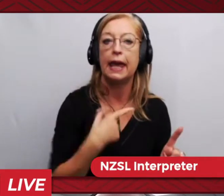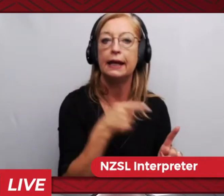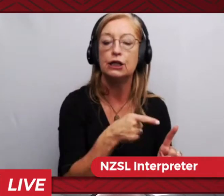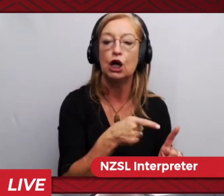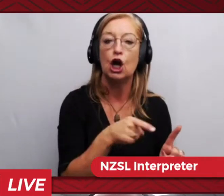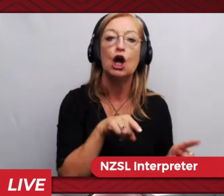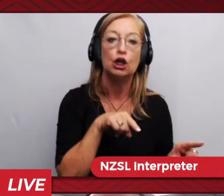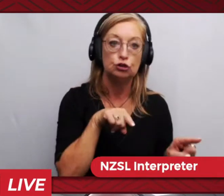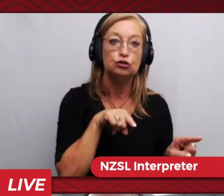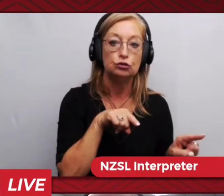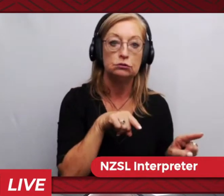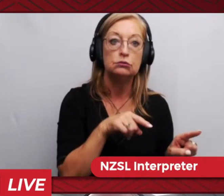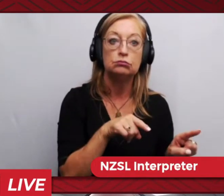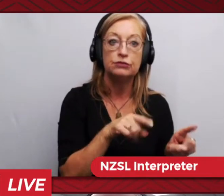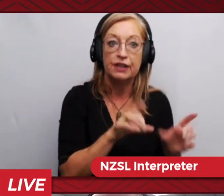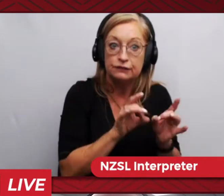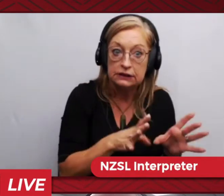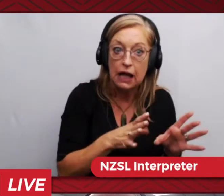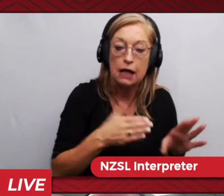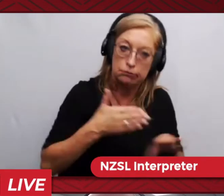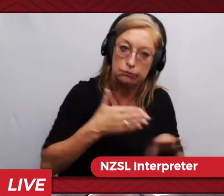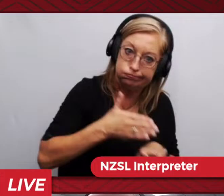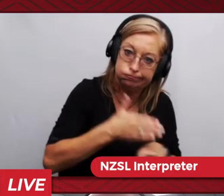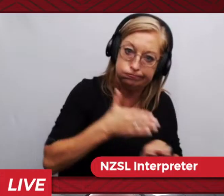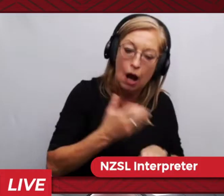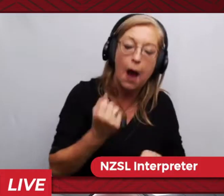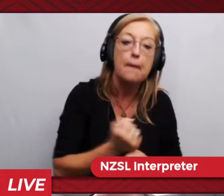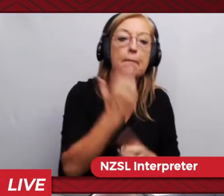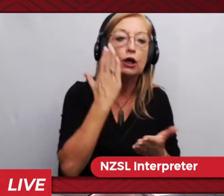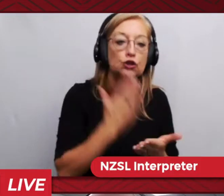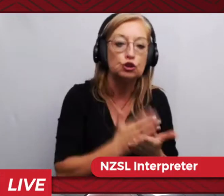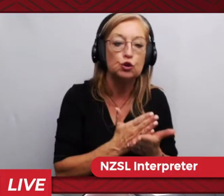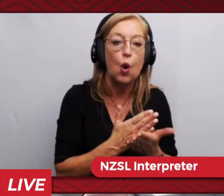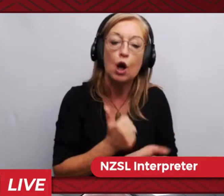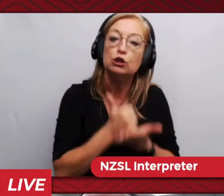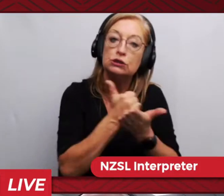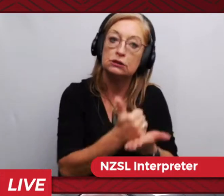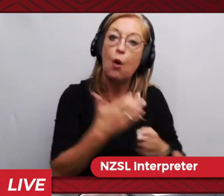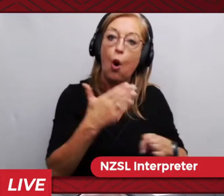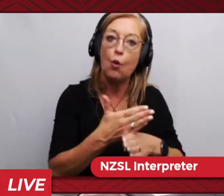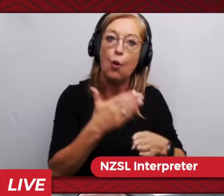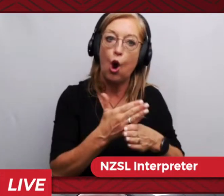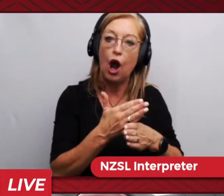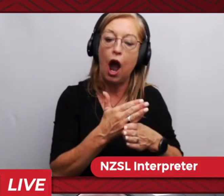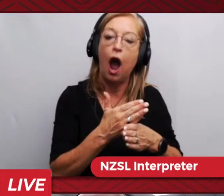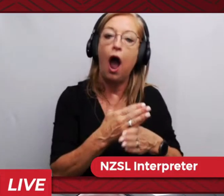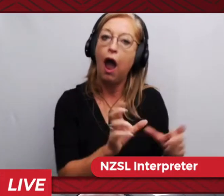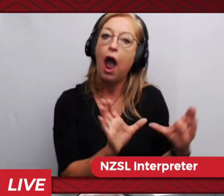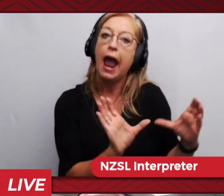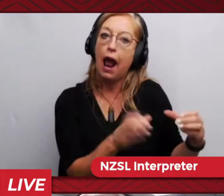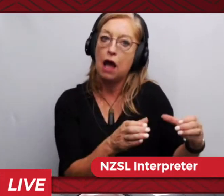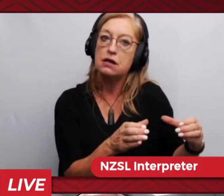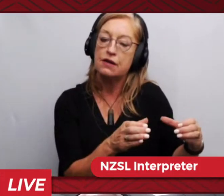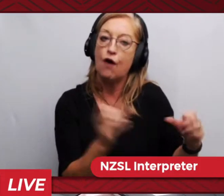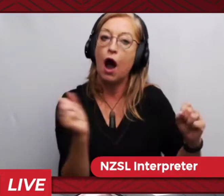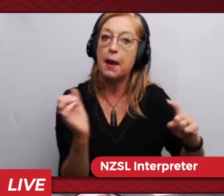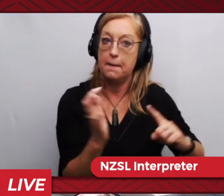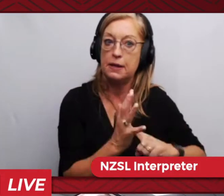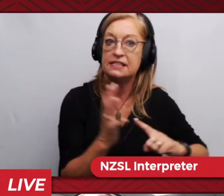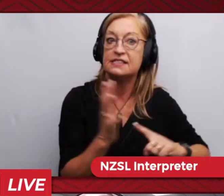making sure that support workers would be classified. The logistics of that could be really challenging,